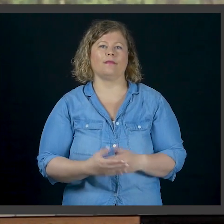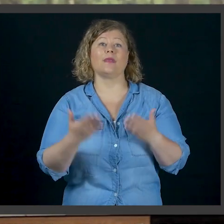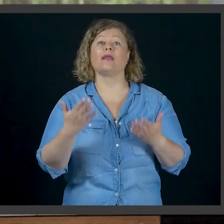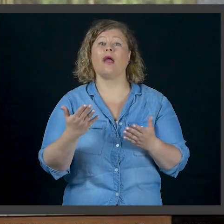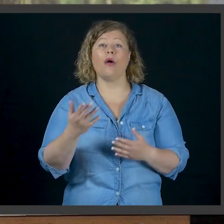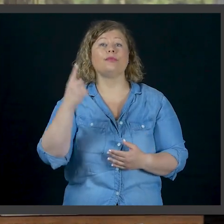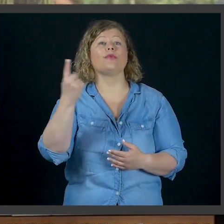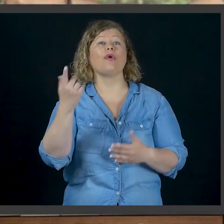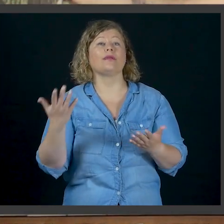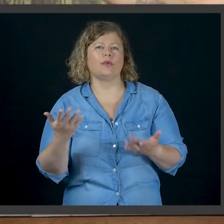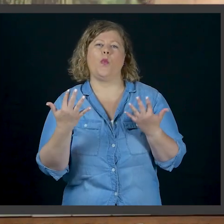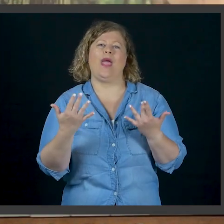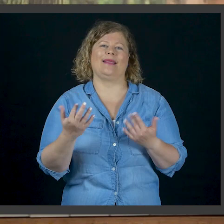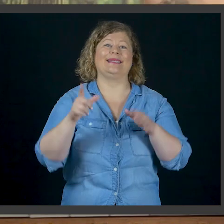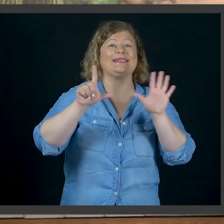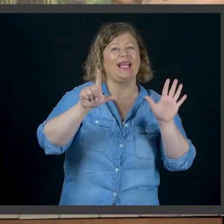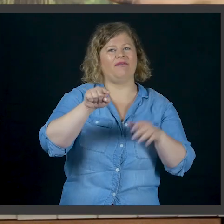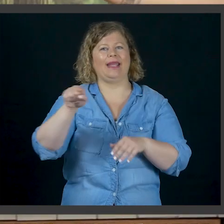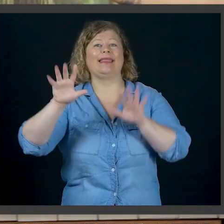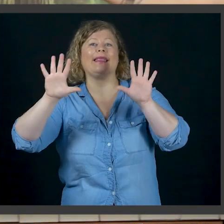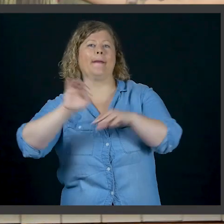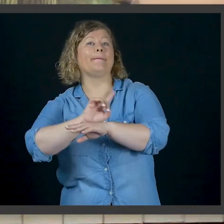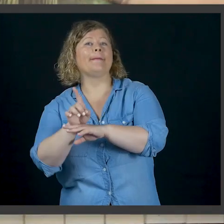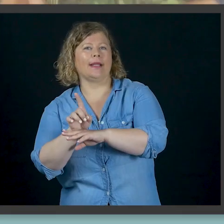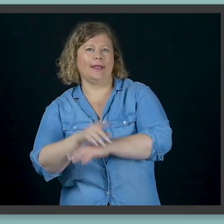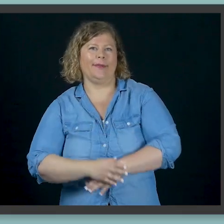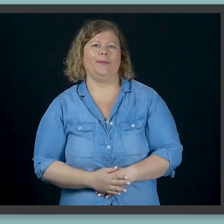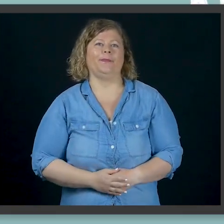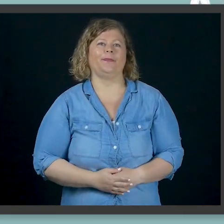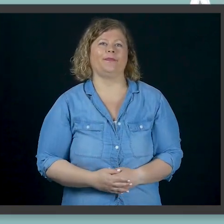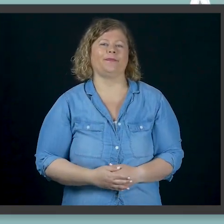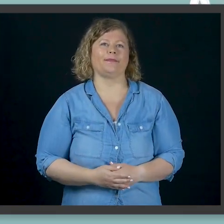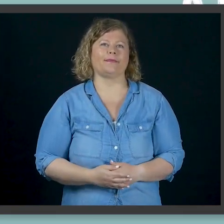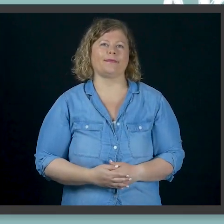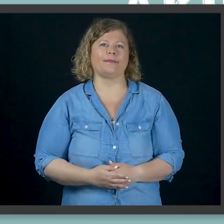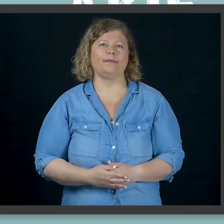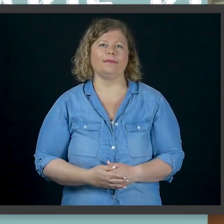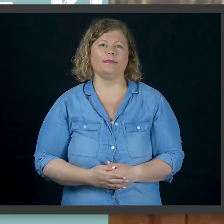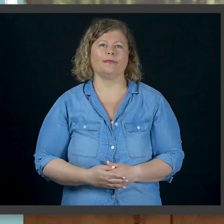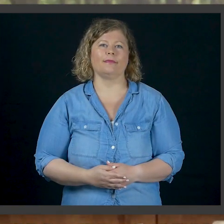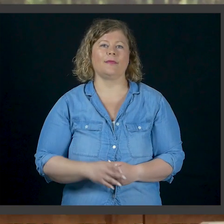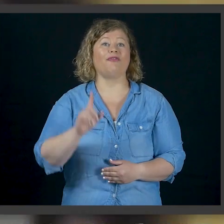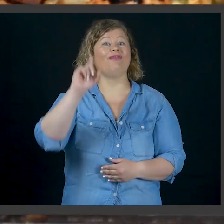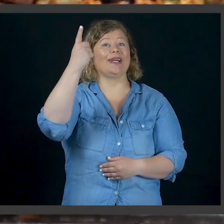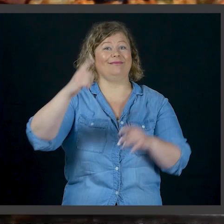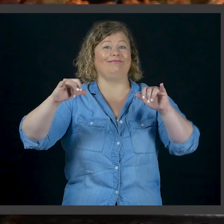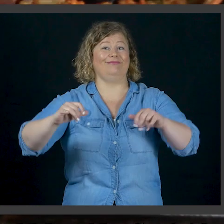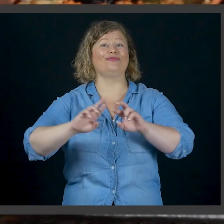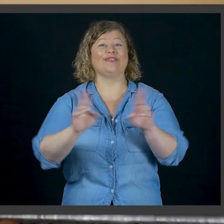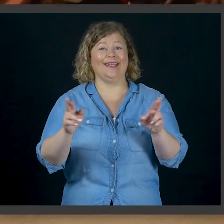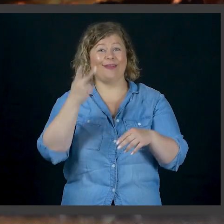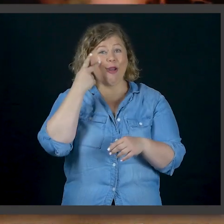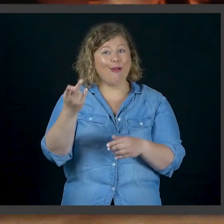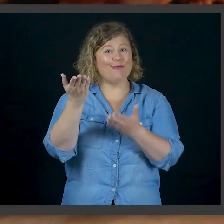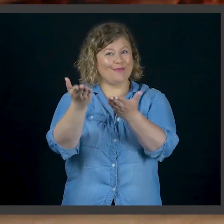Now, the only thing you have to do is to wait 7 to 10 minutes. The first one